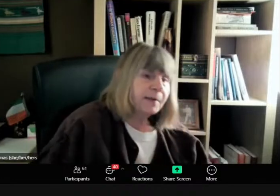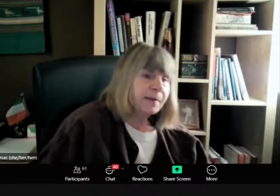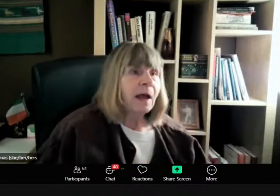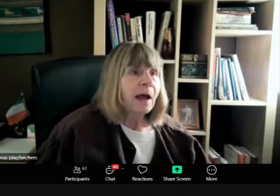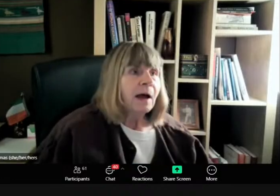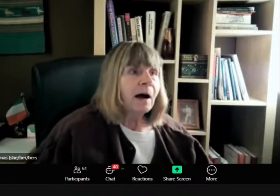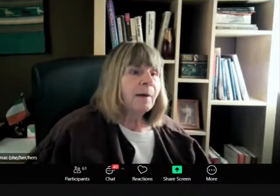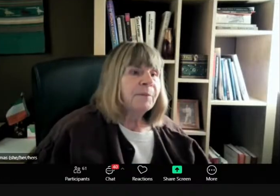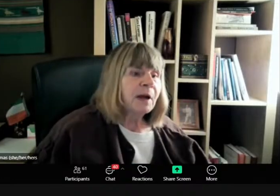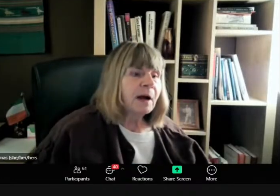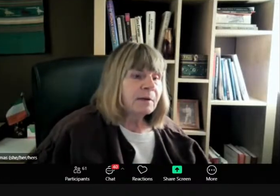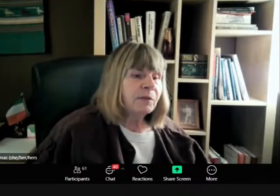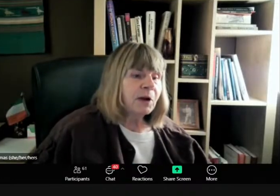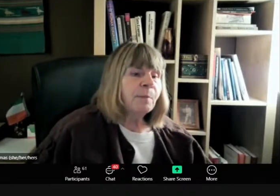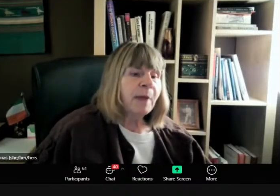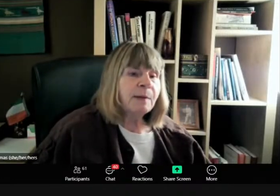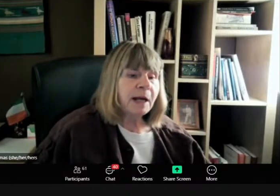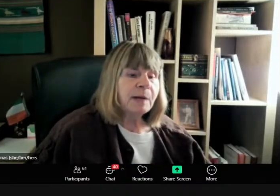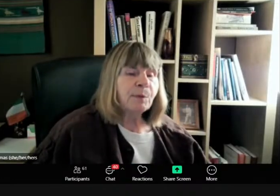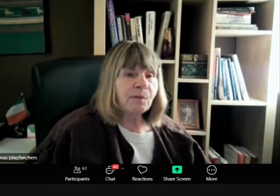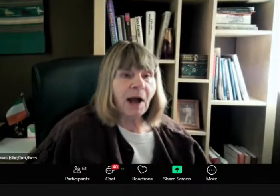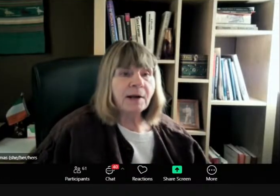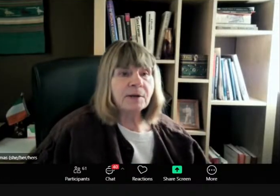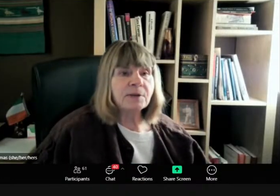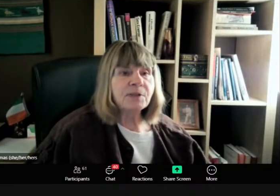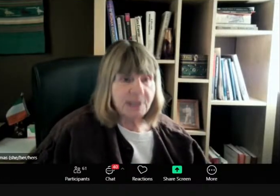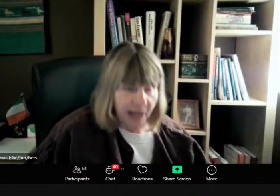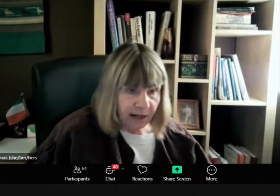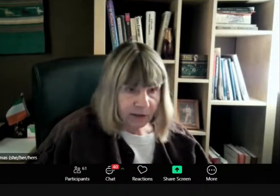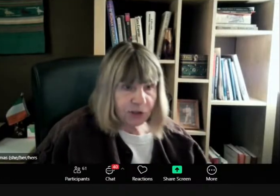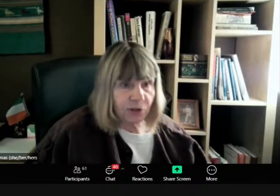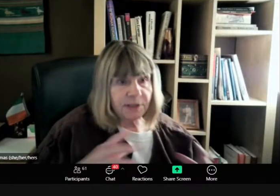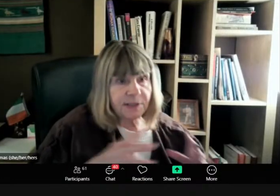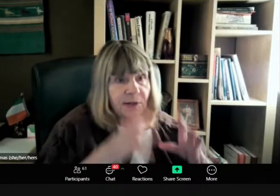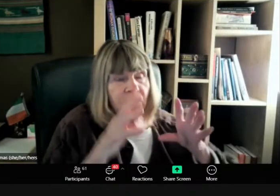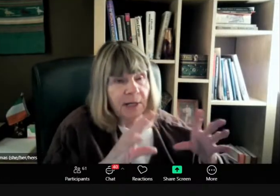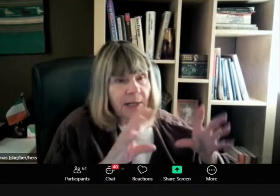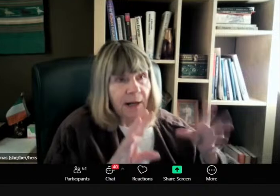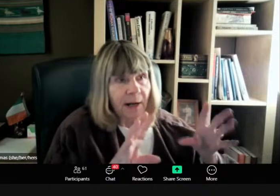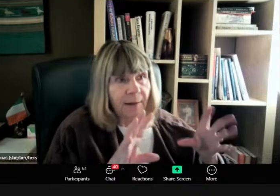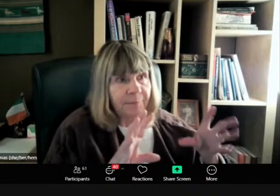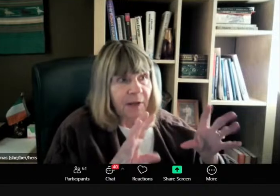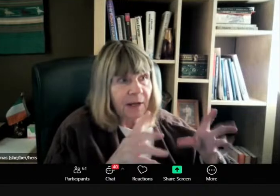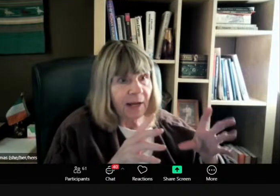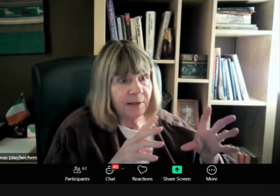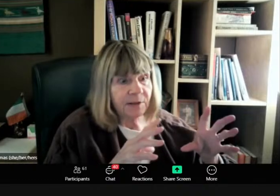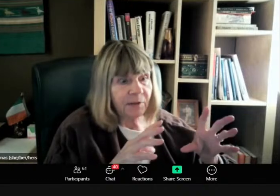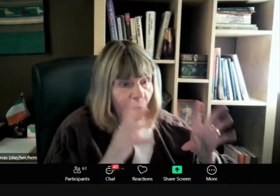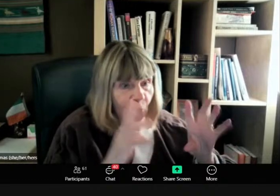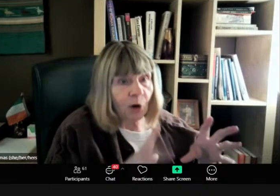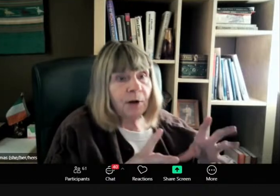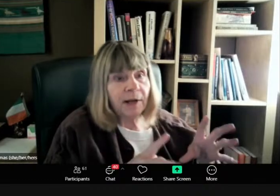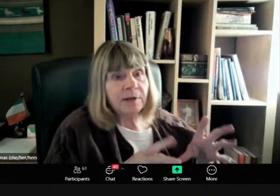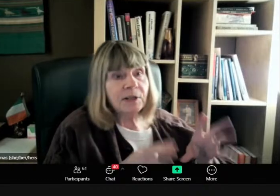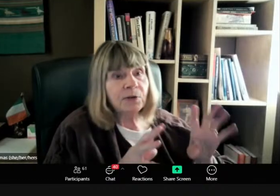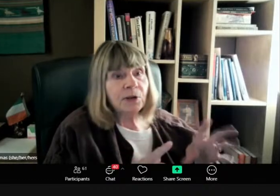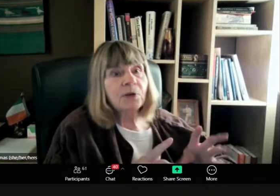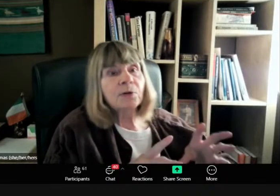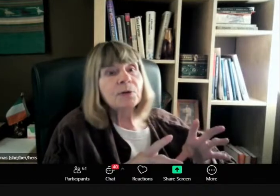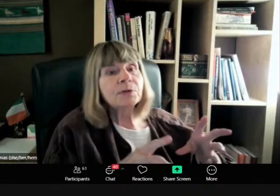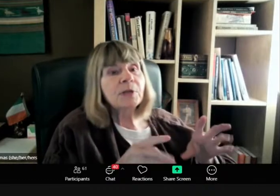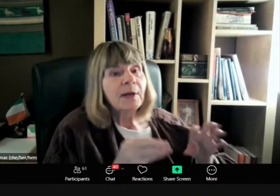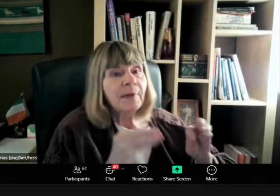talk kind of thing. There are many, many providers that take insurance. So, and there are codings that you